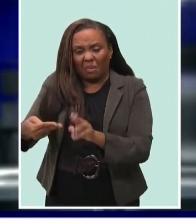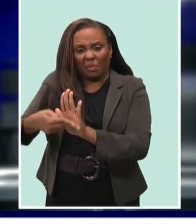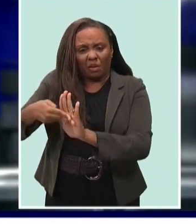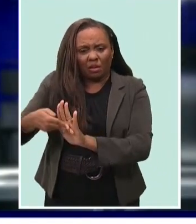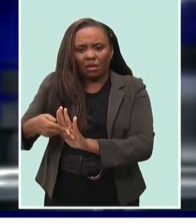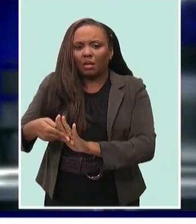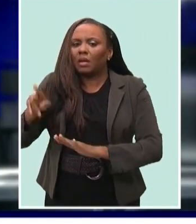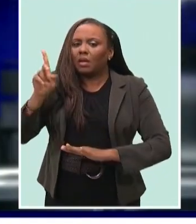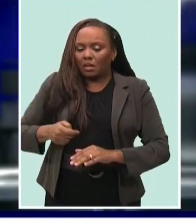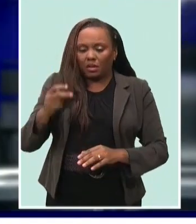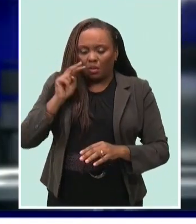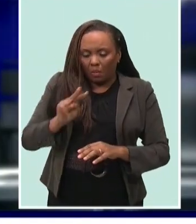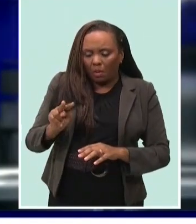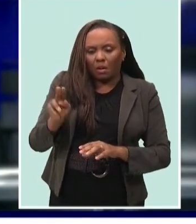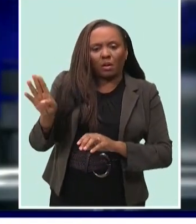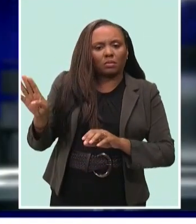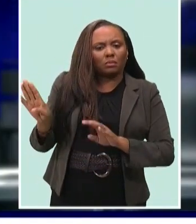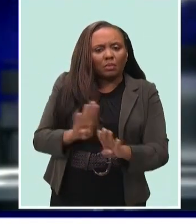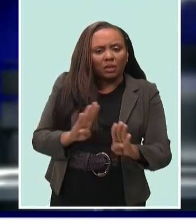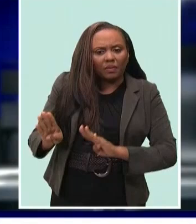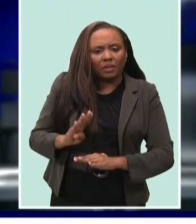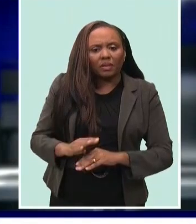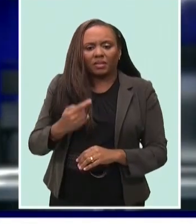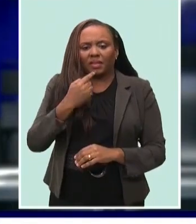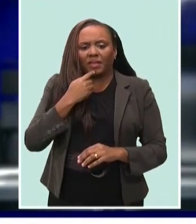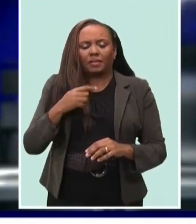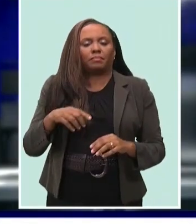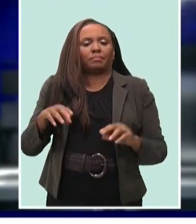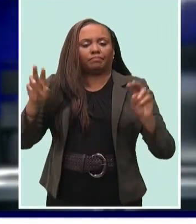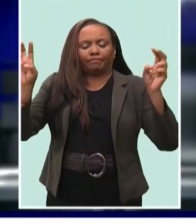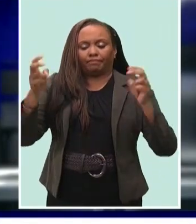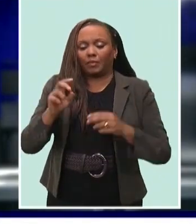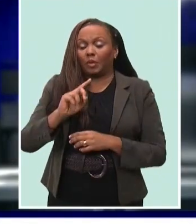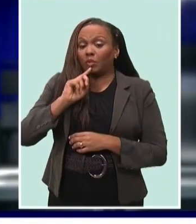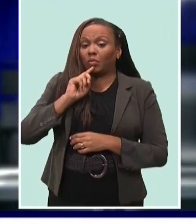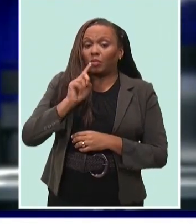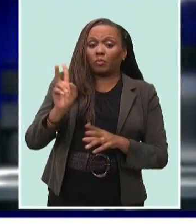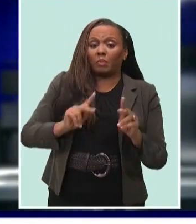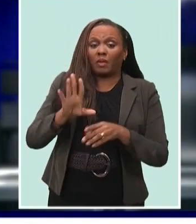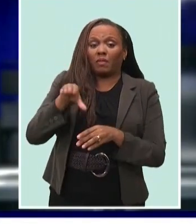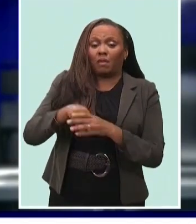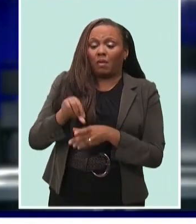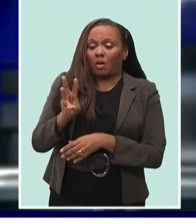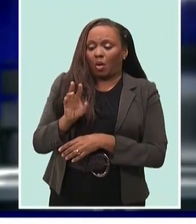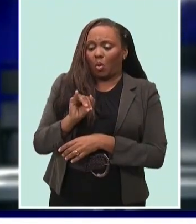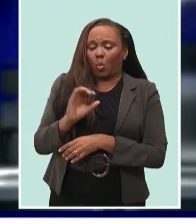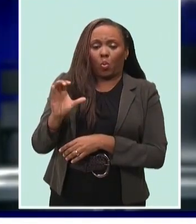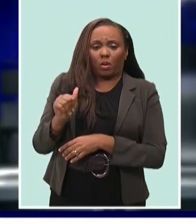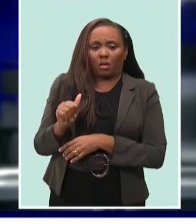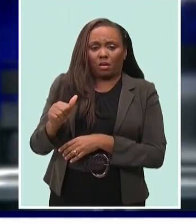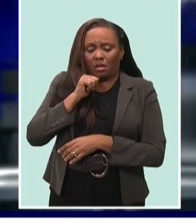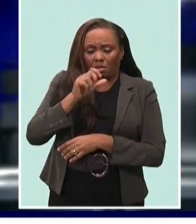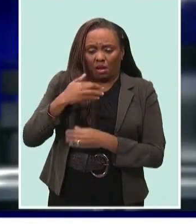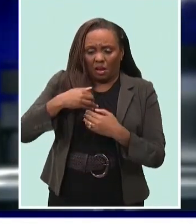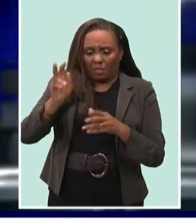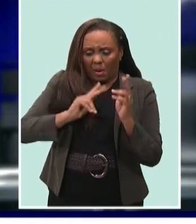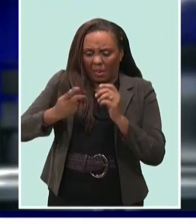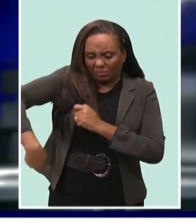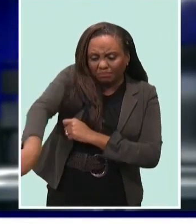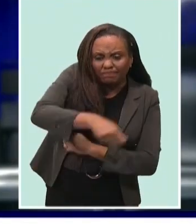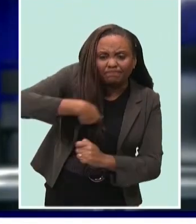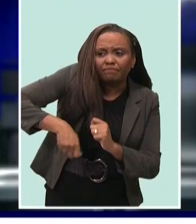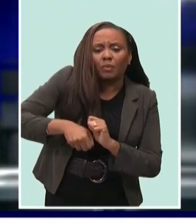is a direct quote from the Wiccan priestess. She says, "True Wiccans simply do not tie up people with rope and drag them anywhere